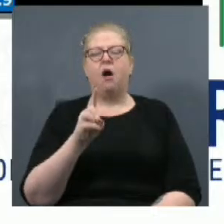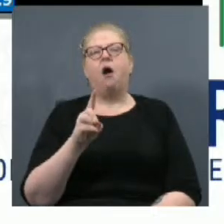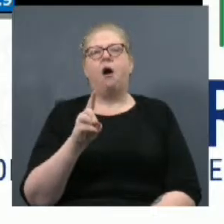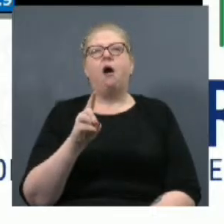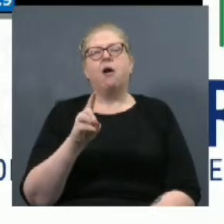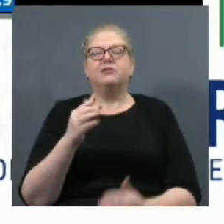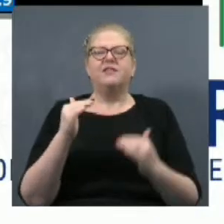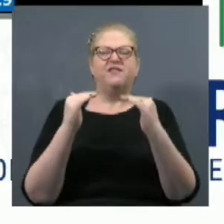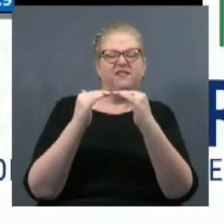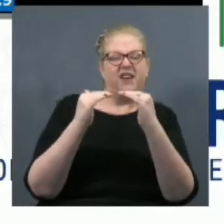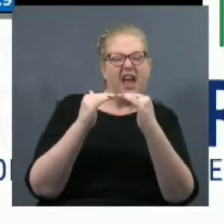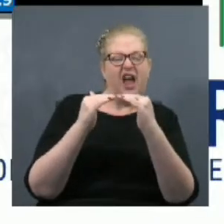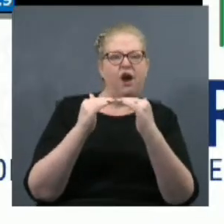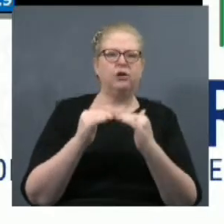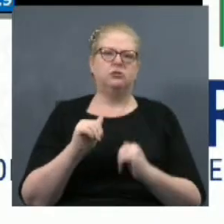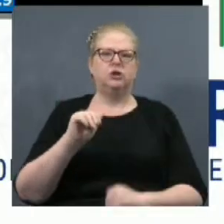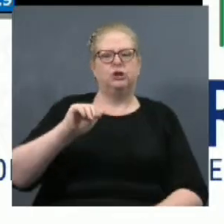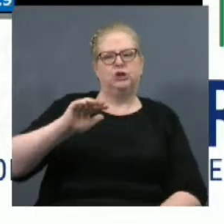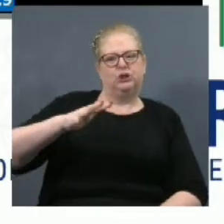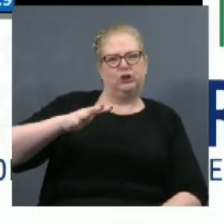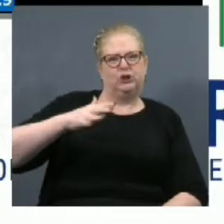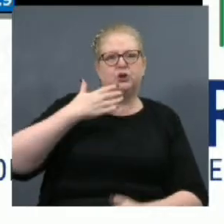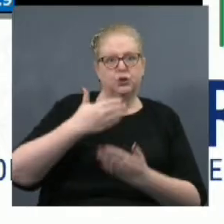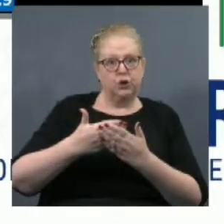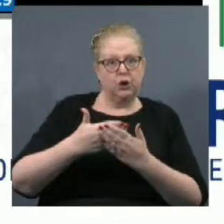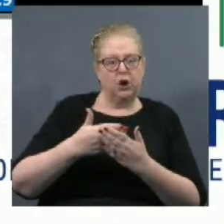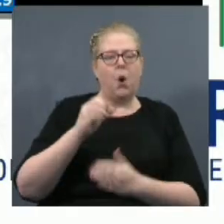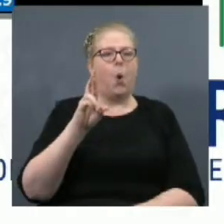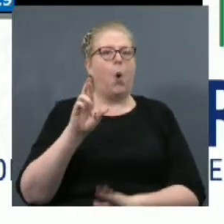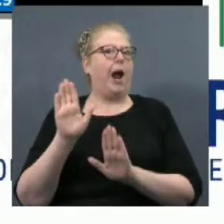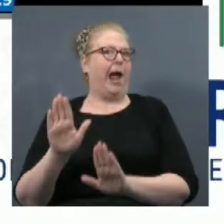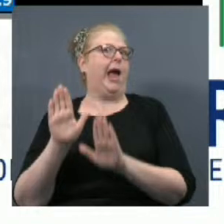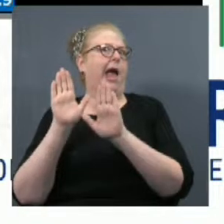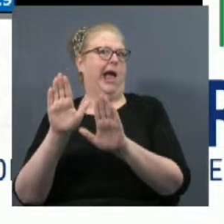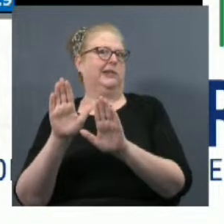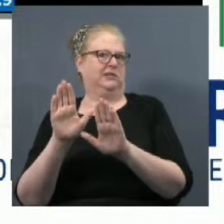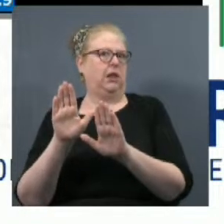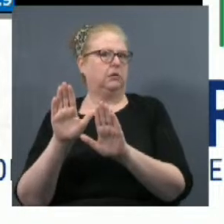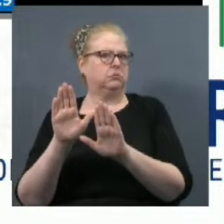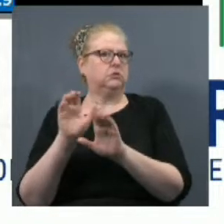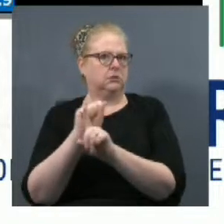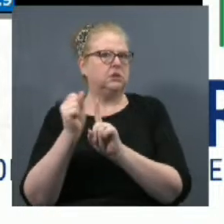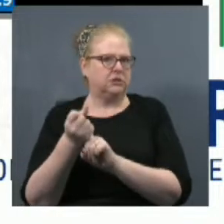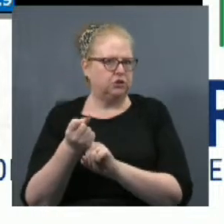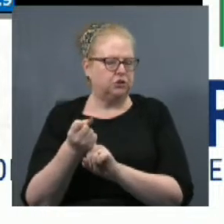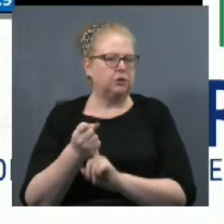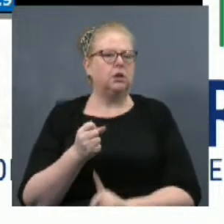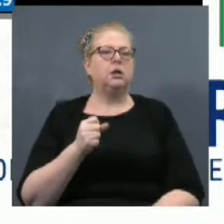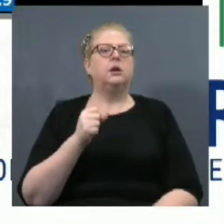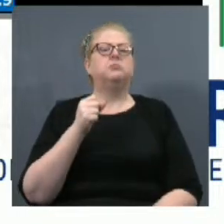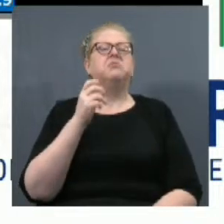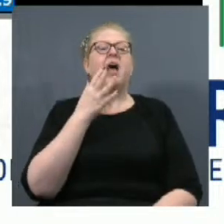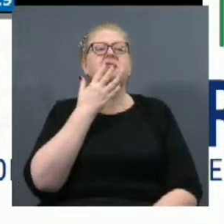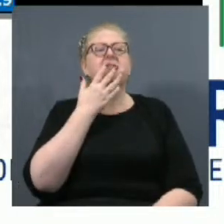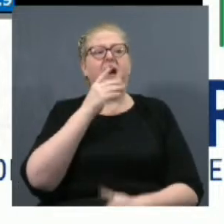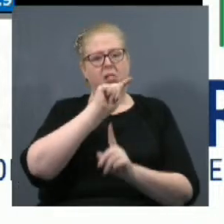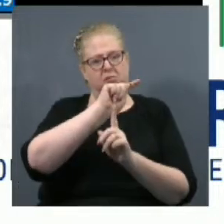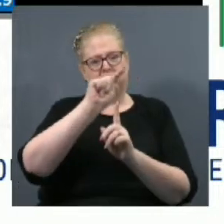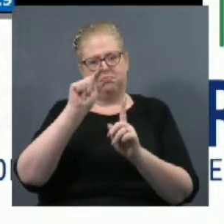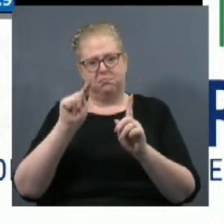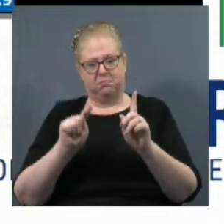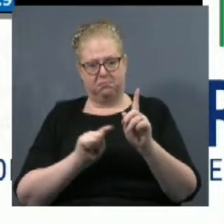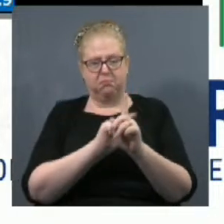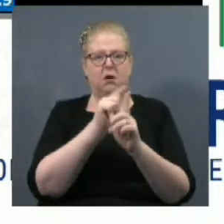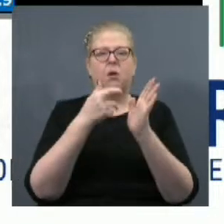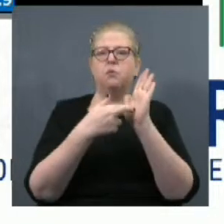fair, good, or excellent condition, which means like, I'll go over these colors real quick with you before I go into